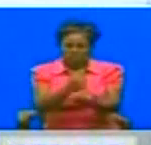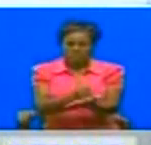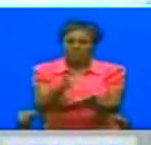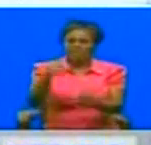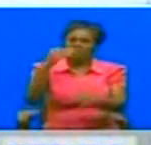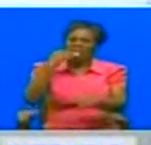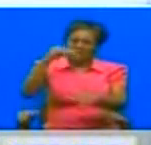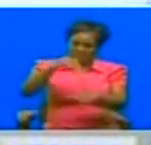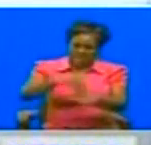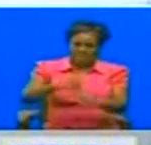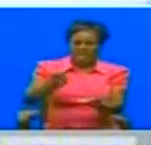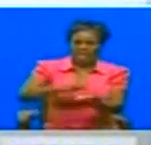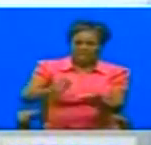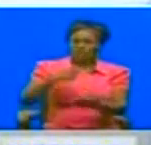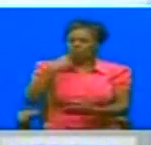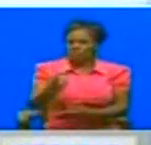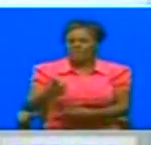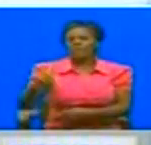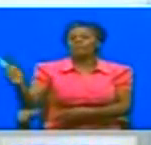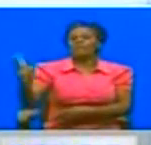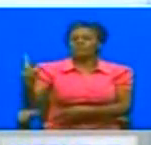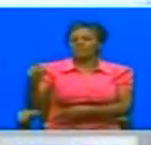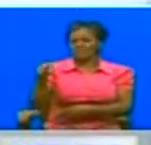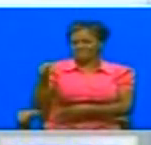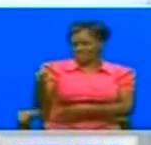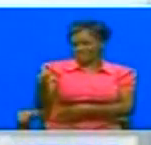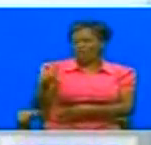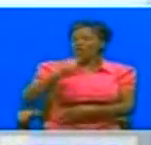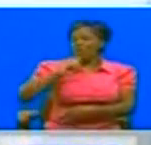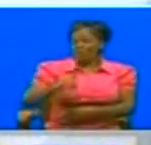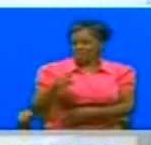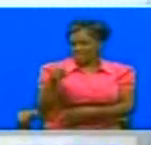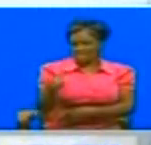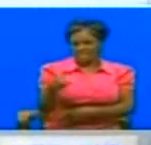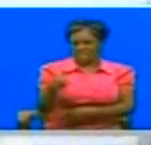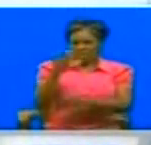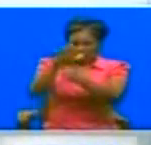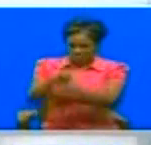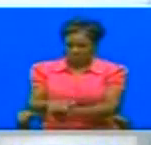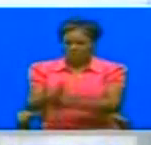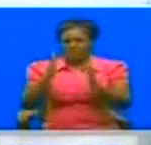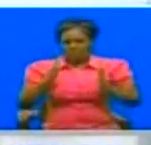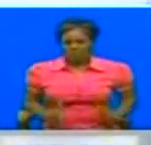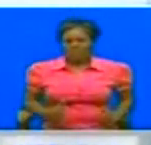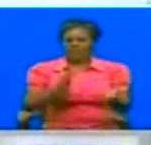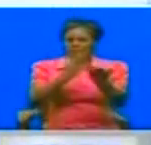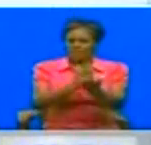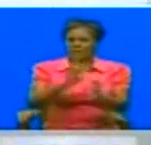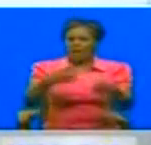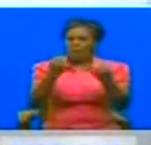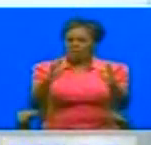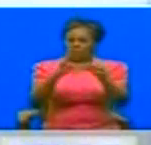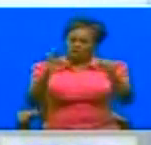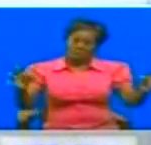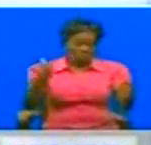further letters to alert the head of state that enforcing this directive would lead to a violation of human rights. So how much longer,